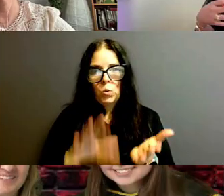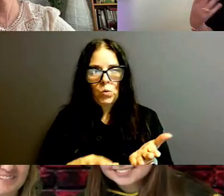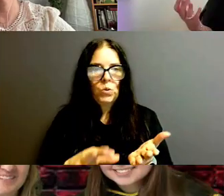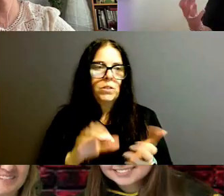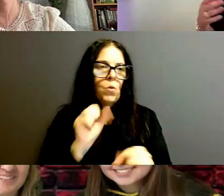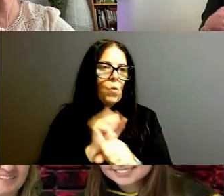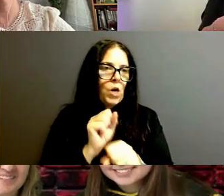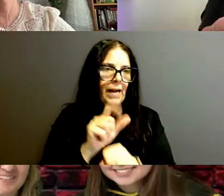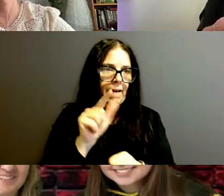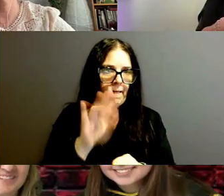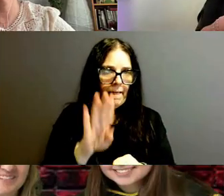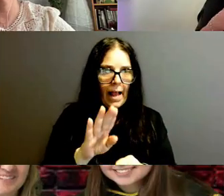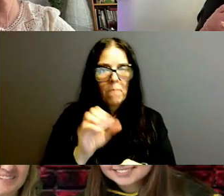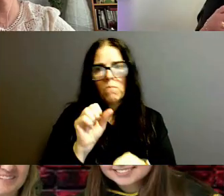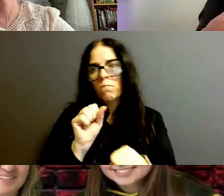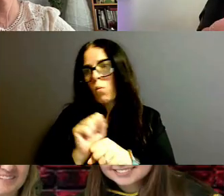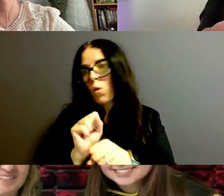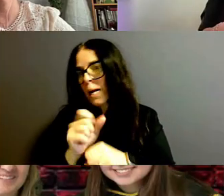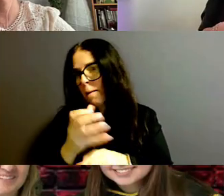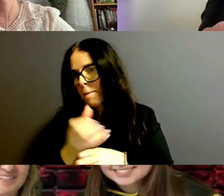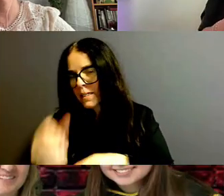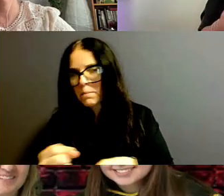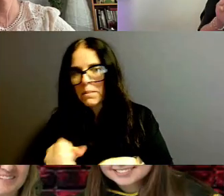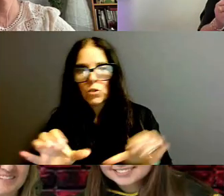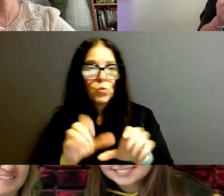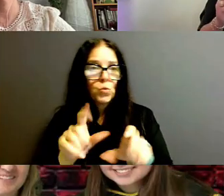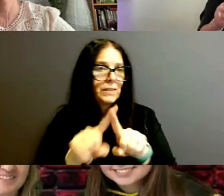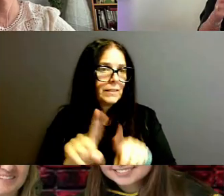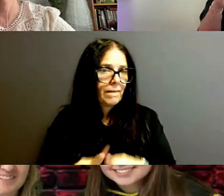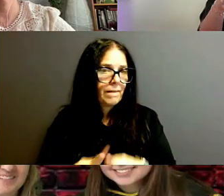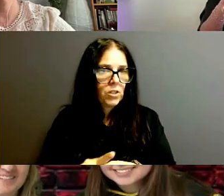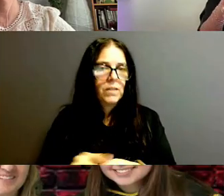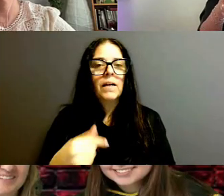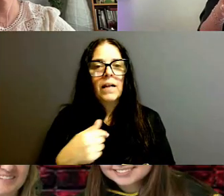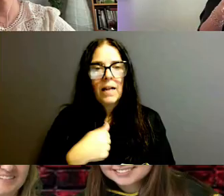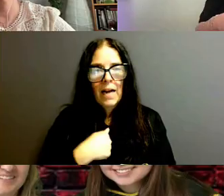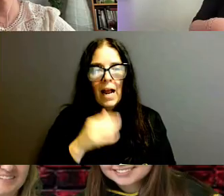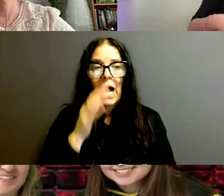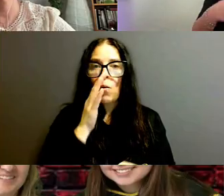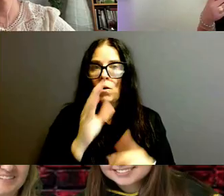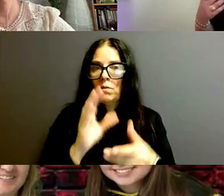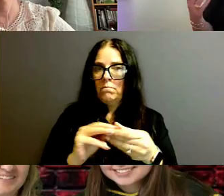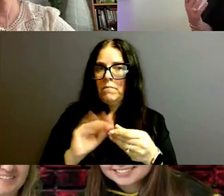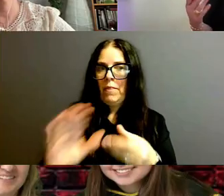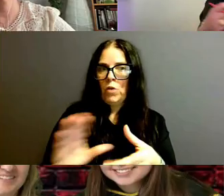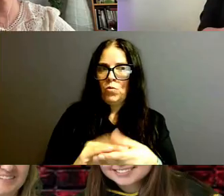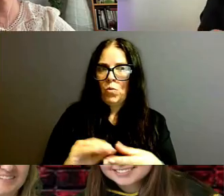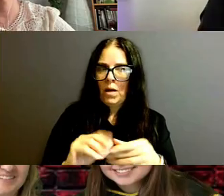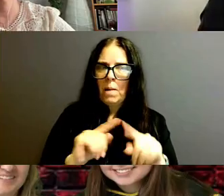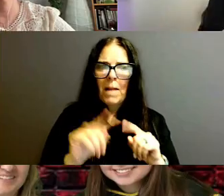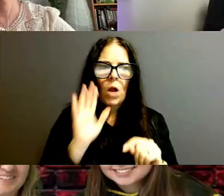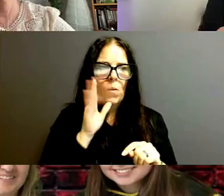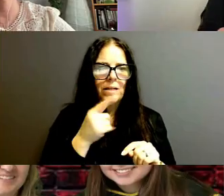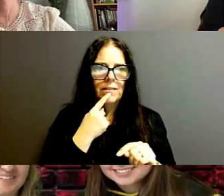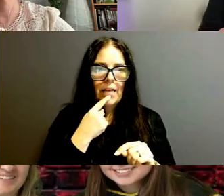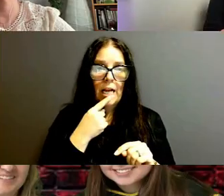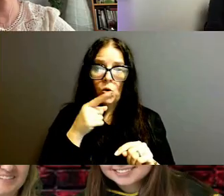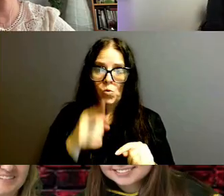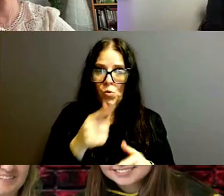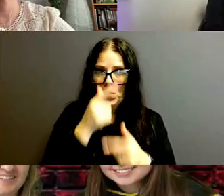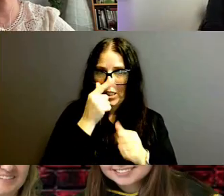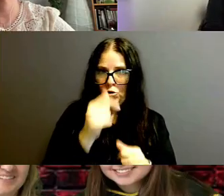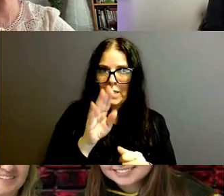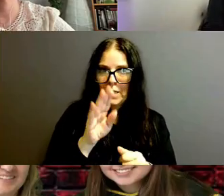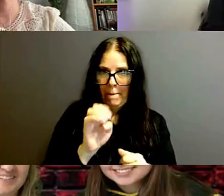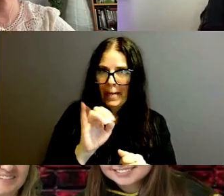in labs, working in placements, doing different things, and I will tell their story. But then I'll say, hey, are you interested in being a PSW?